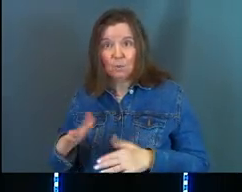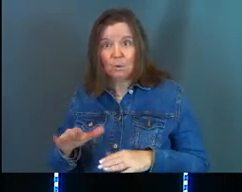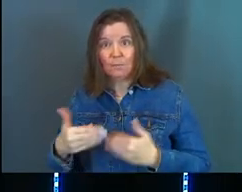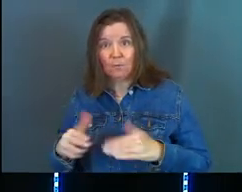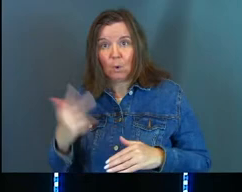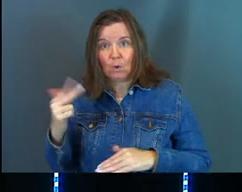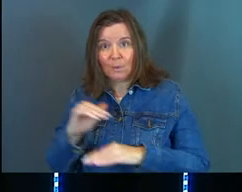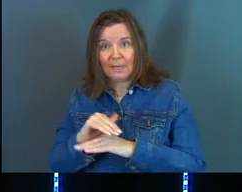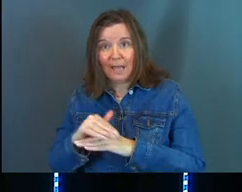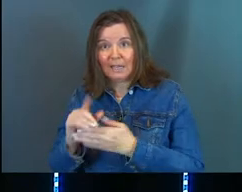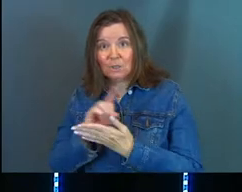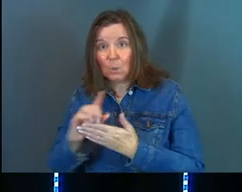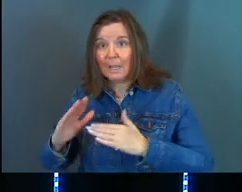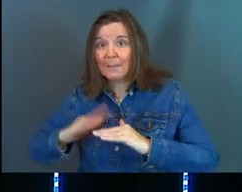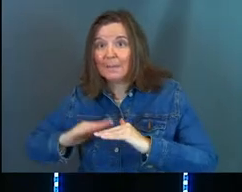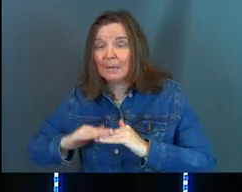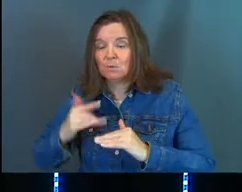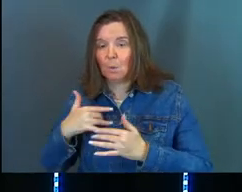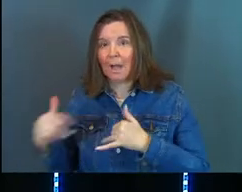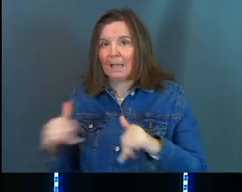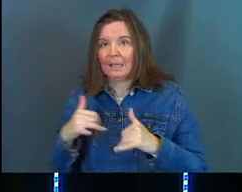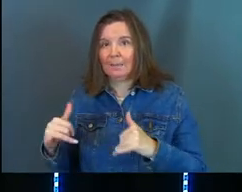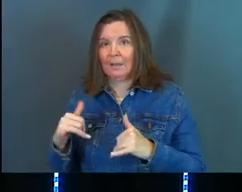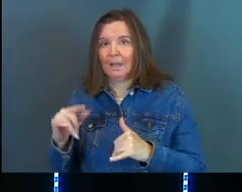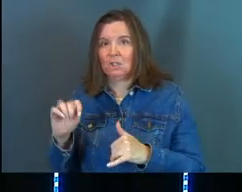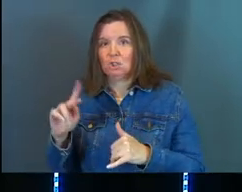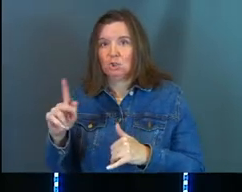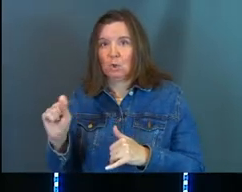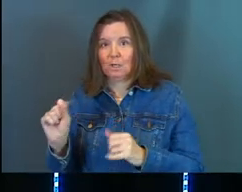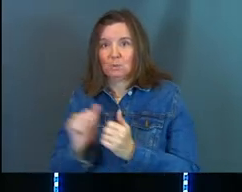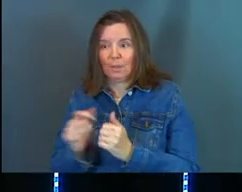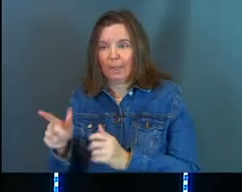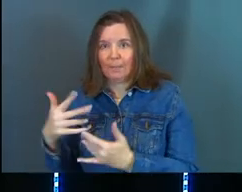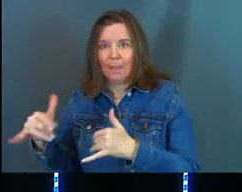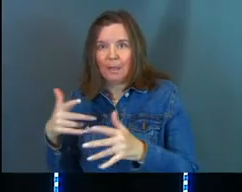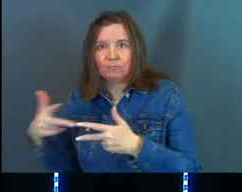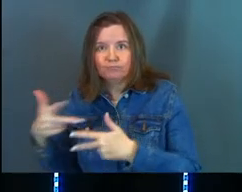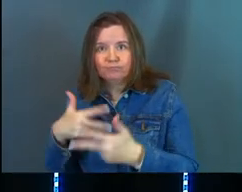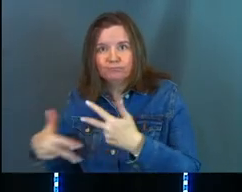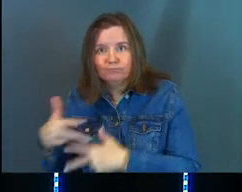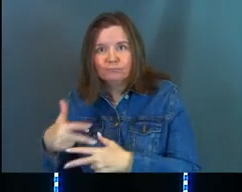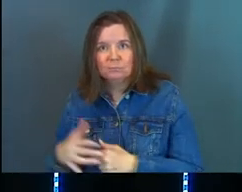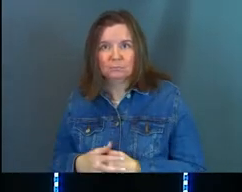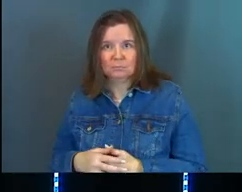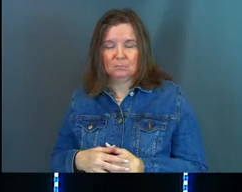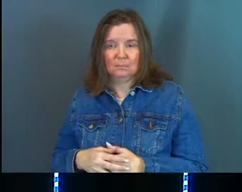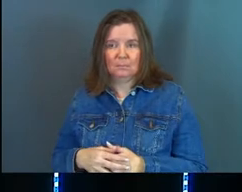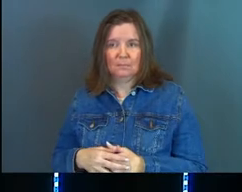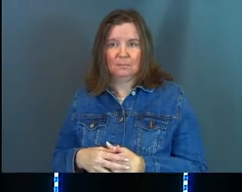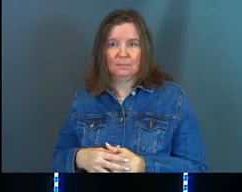floor 3 nights a week minimum so I can play trucks with them.